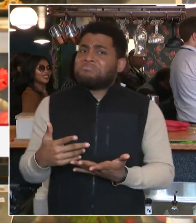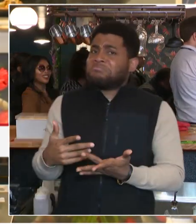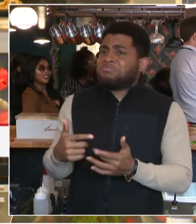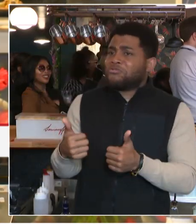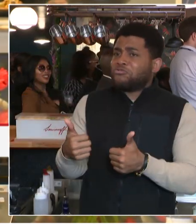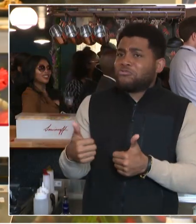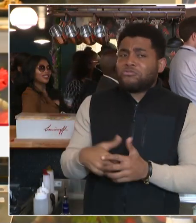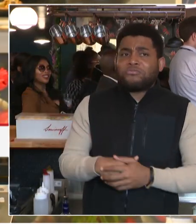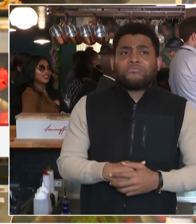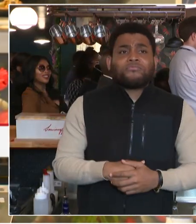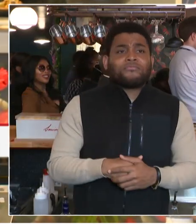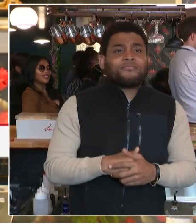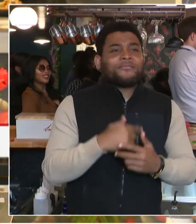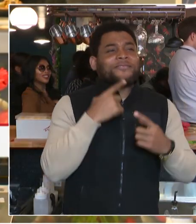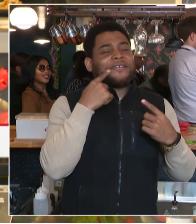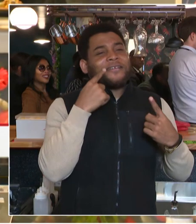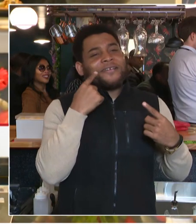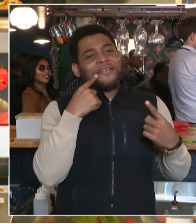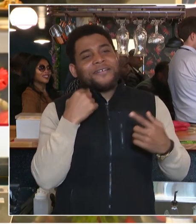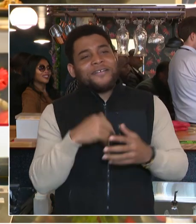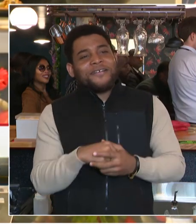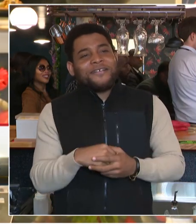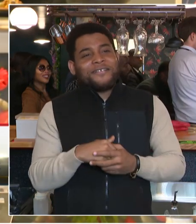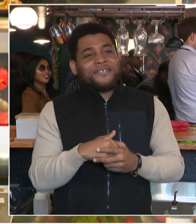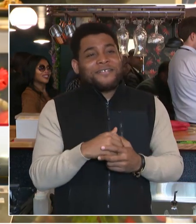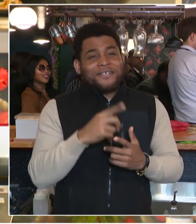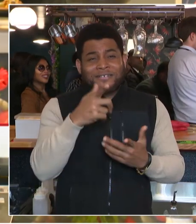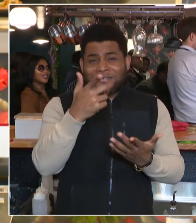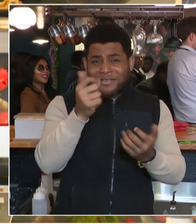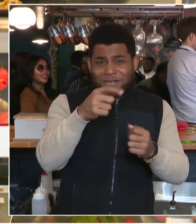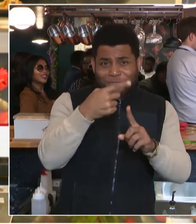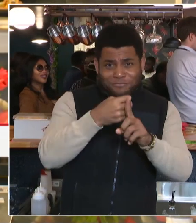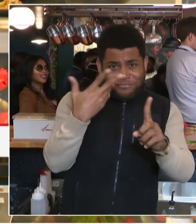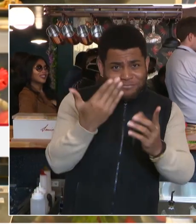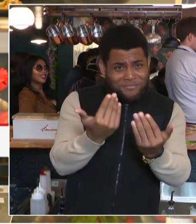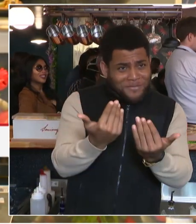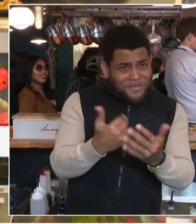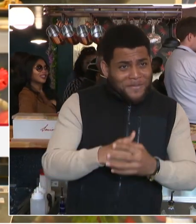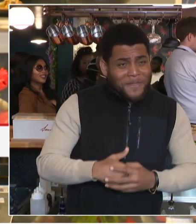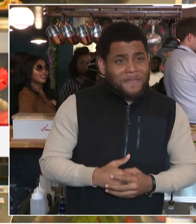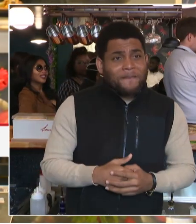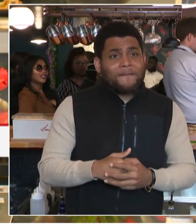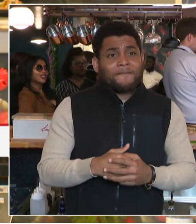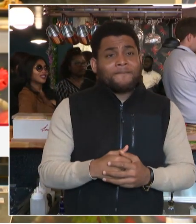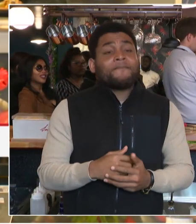this. We have been building relationships with